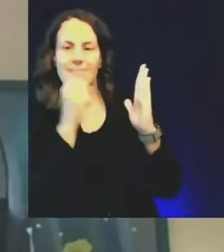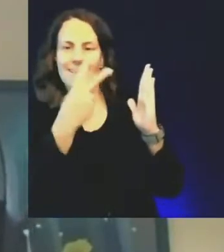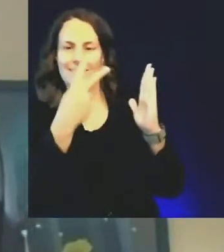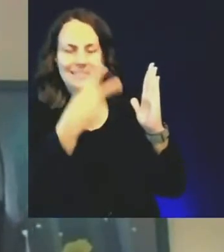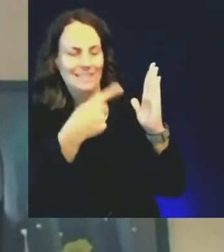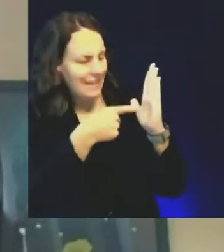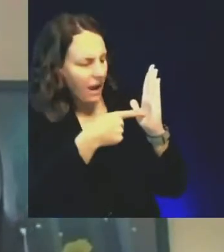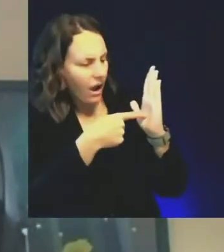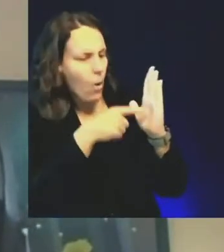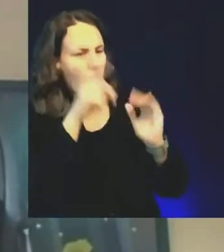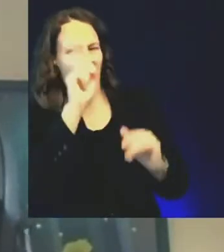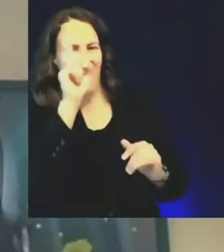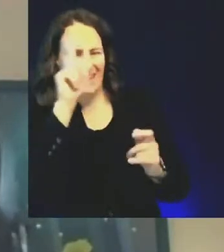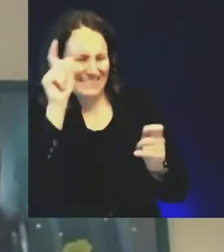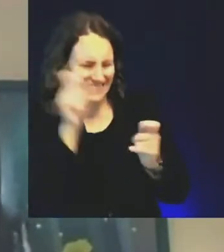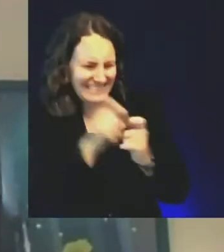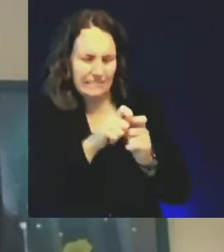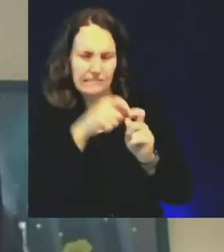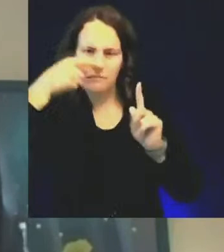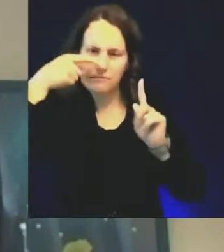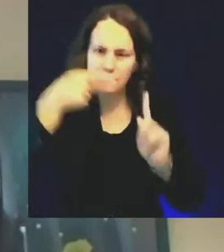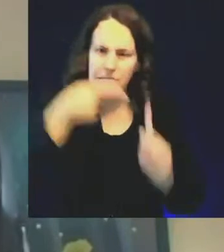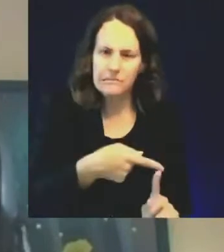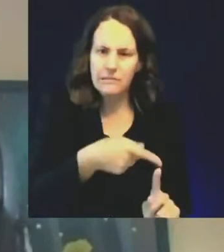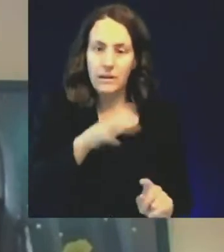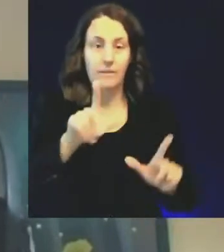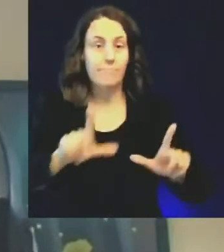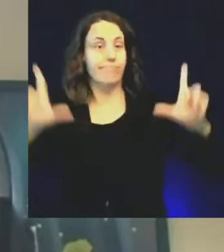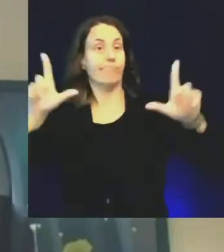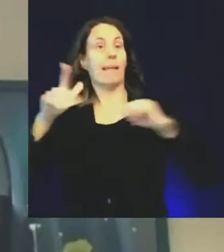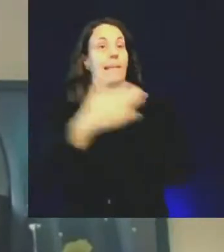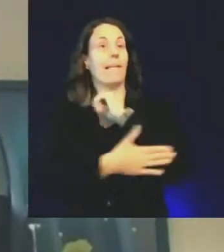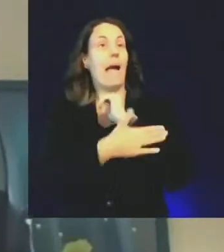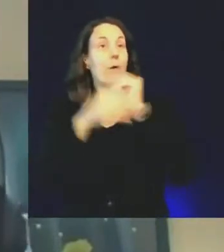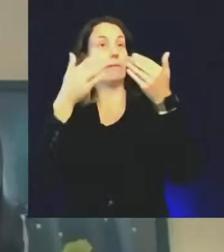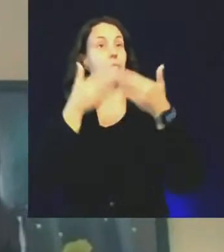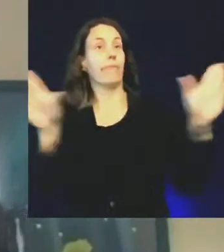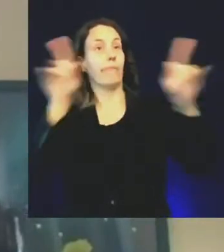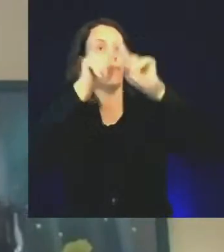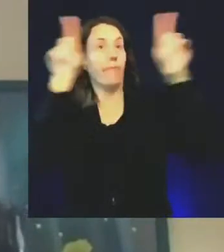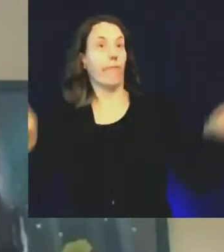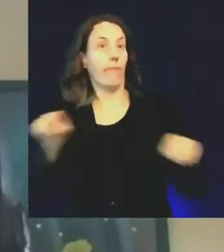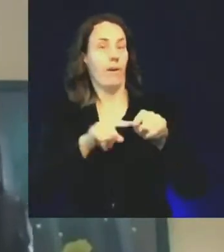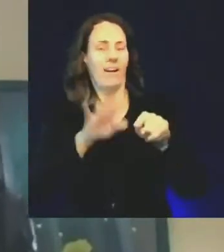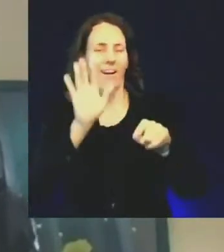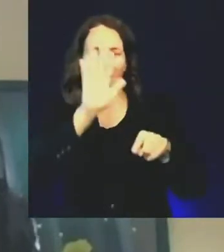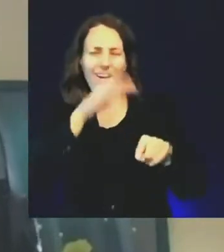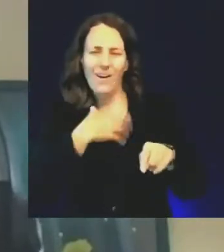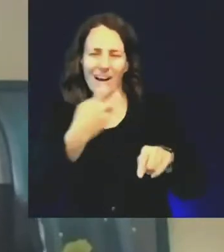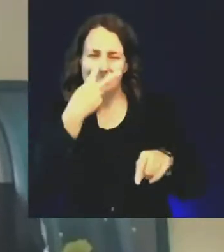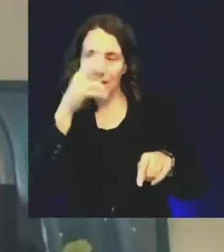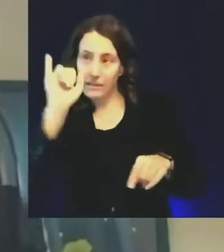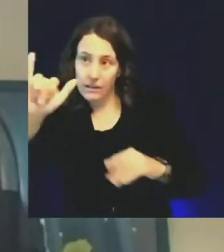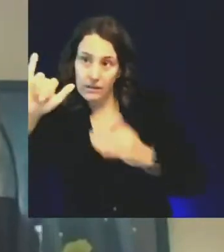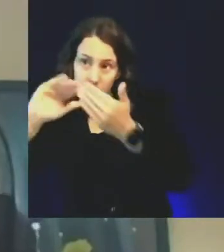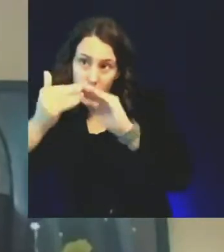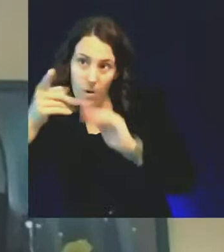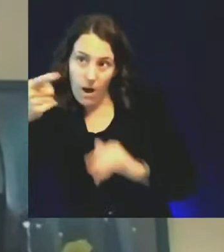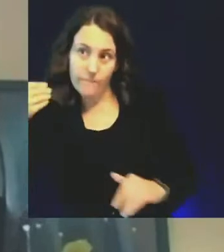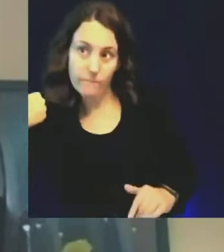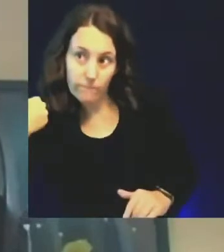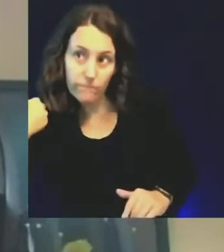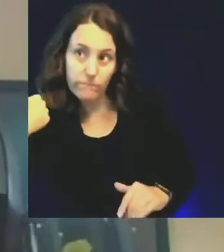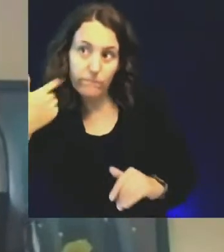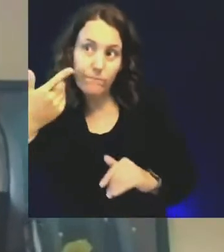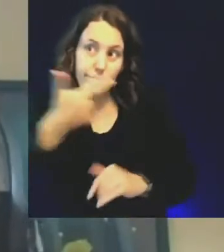And so it may influence people to think about, well, let's go into this neighborhood or talk with